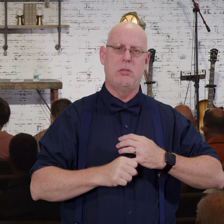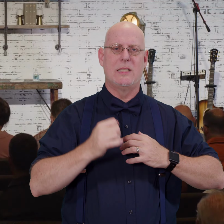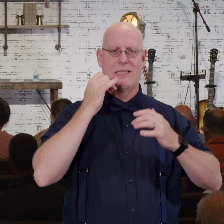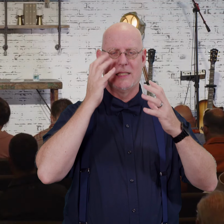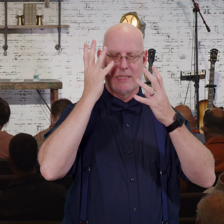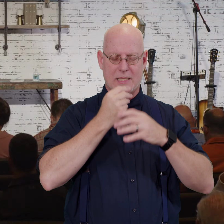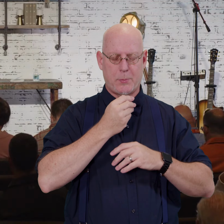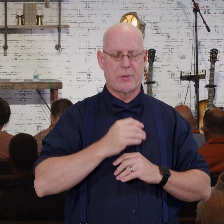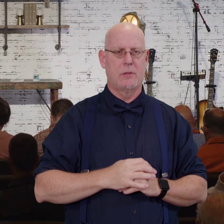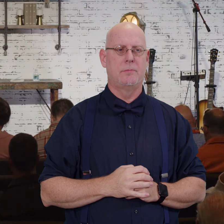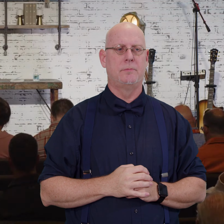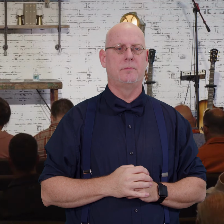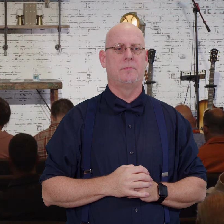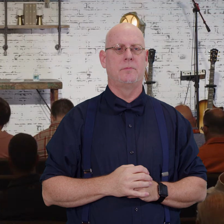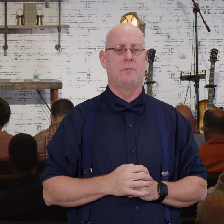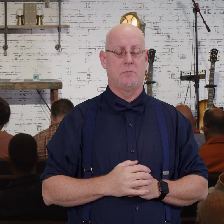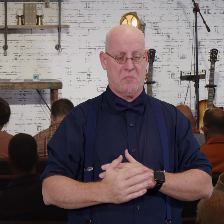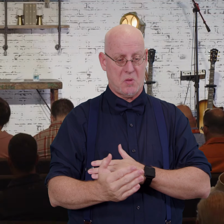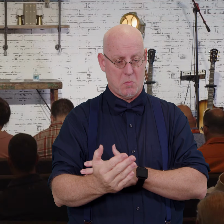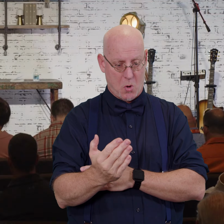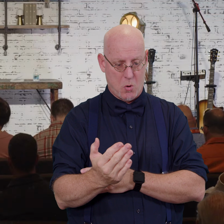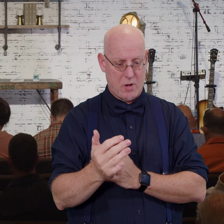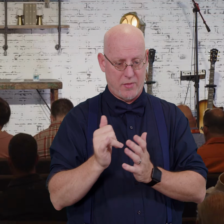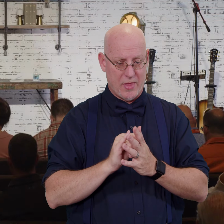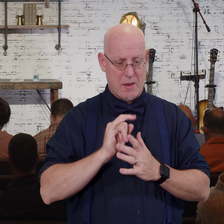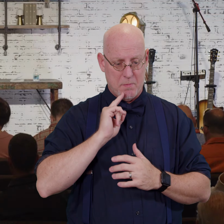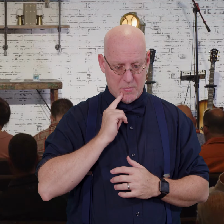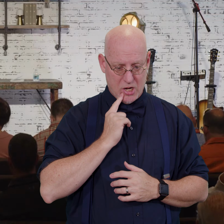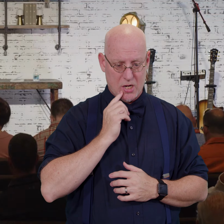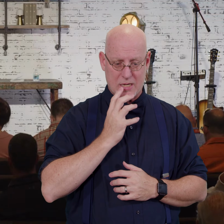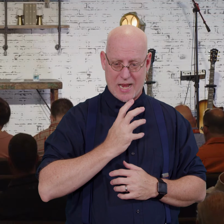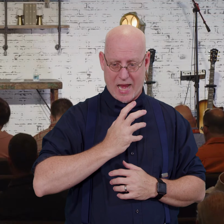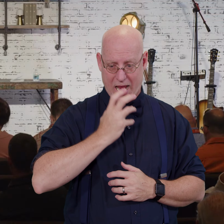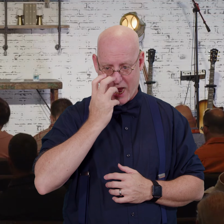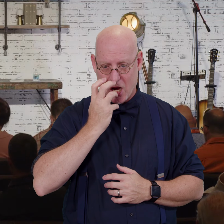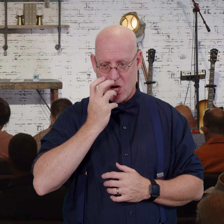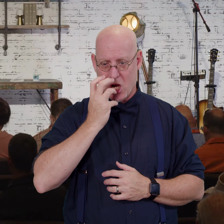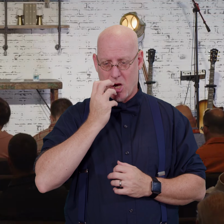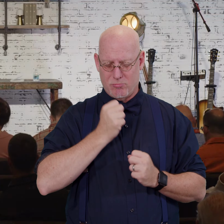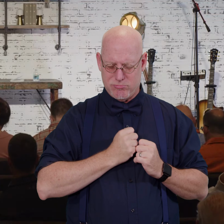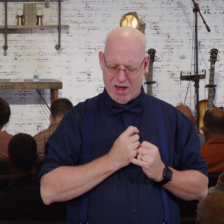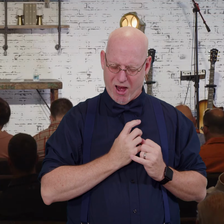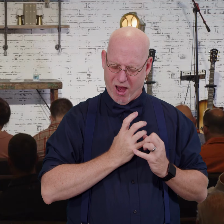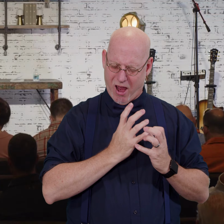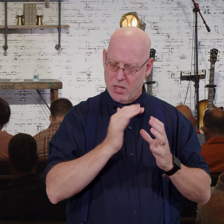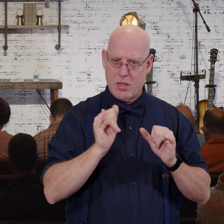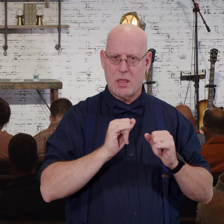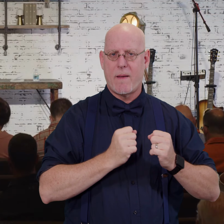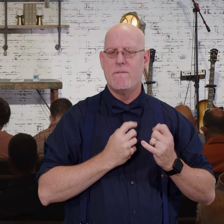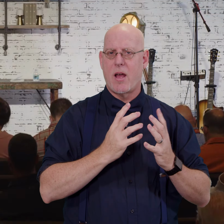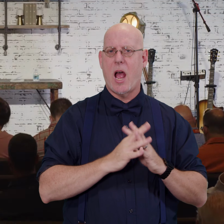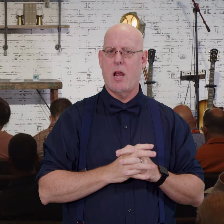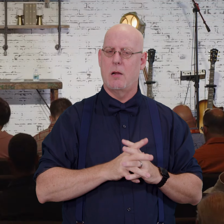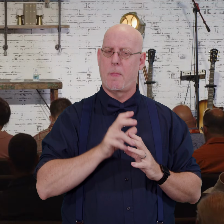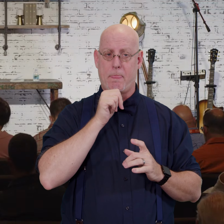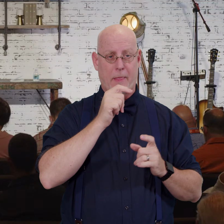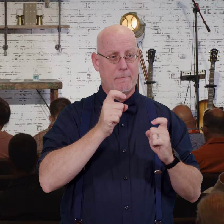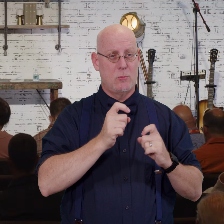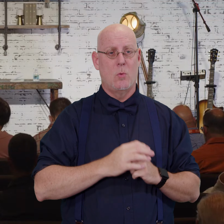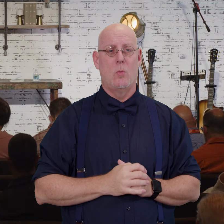sleep. And in the morning, that bitterness and that anger blazes like a fire out of